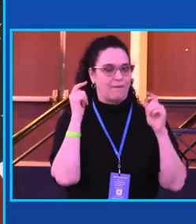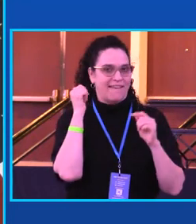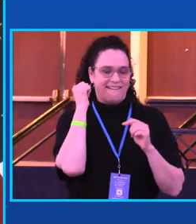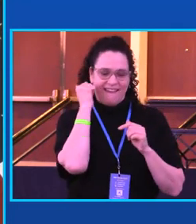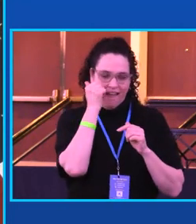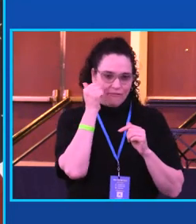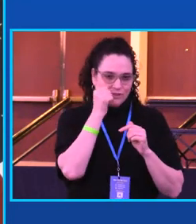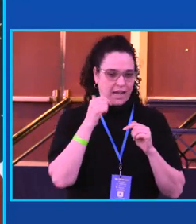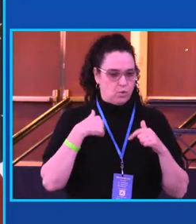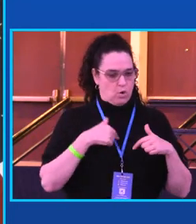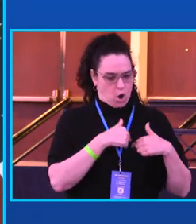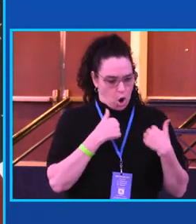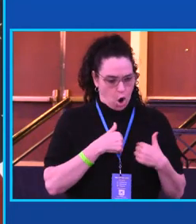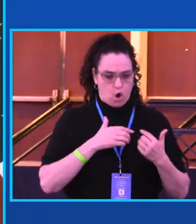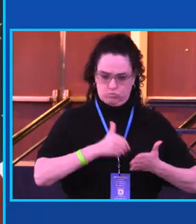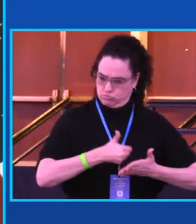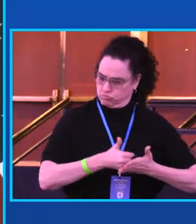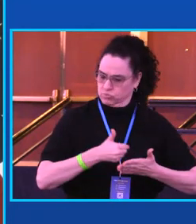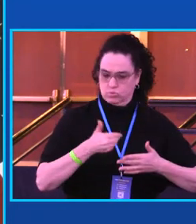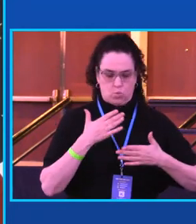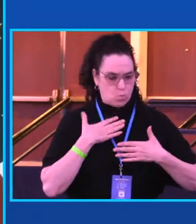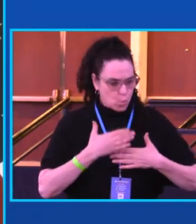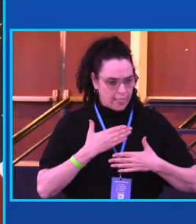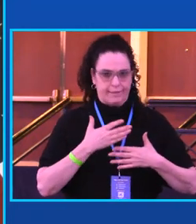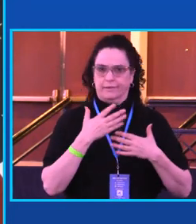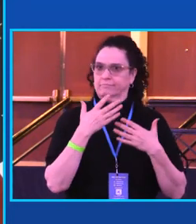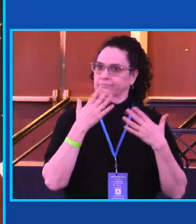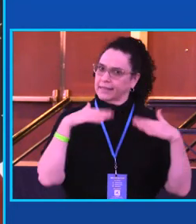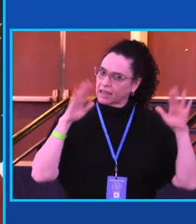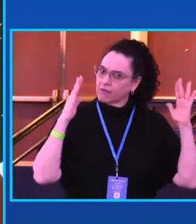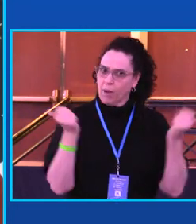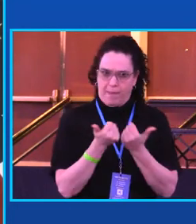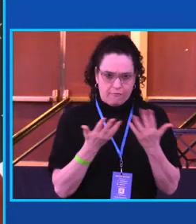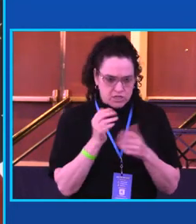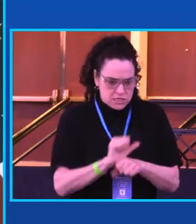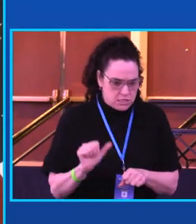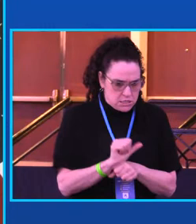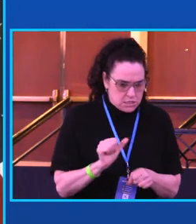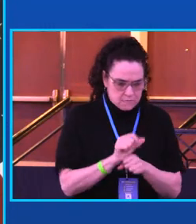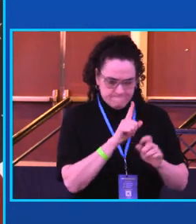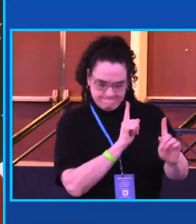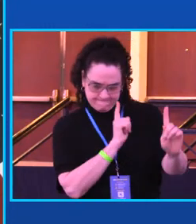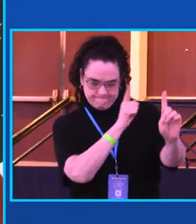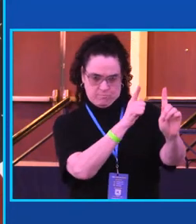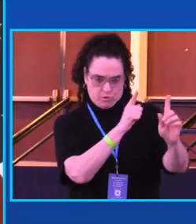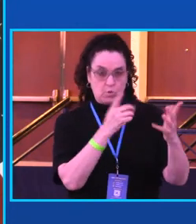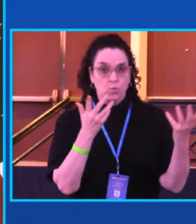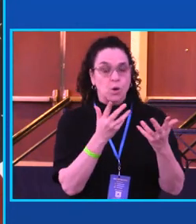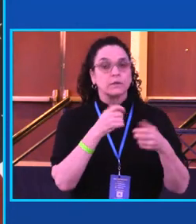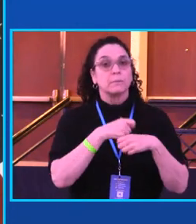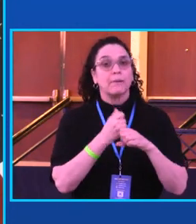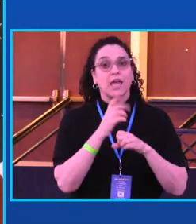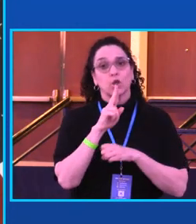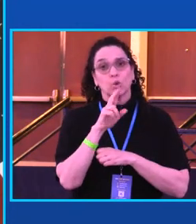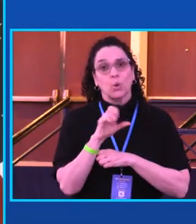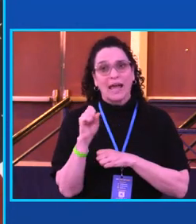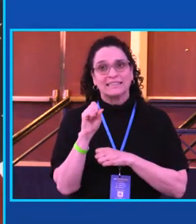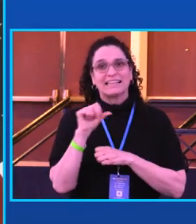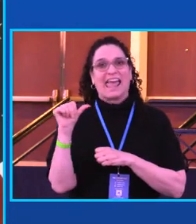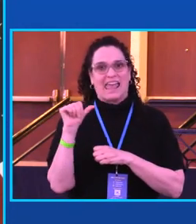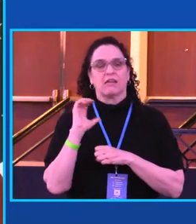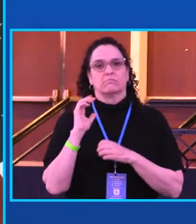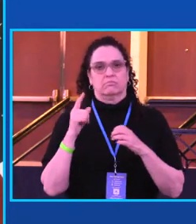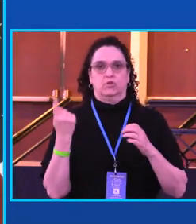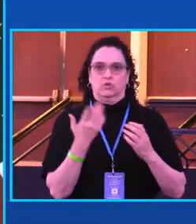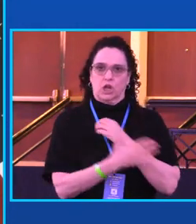willing to put it all on the line, yes, with hard work and determination, to ensure that we make the United States of America the country we deserve. Thank